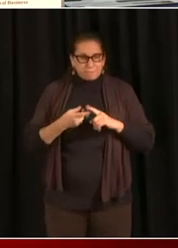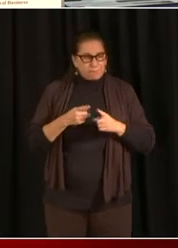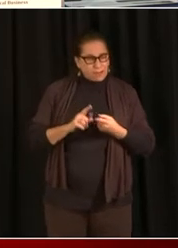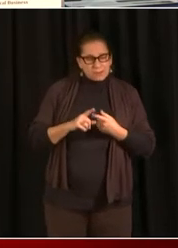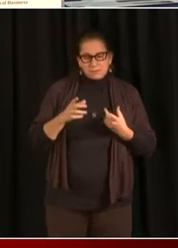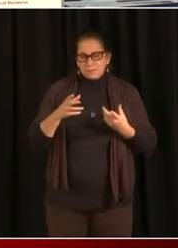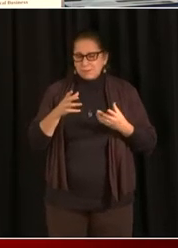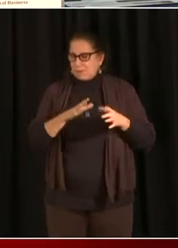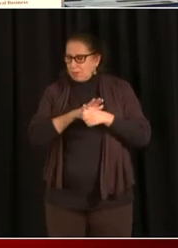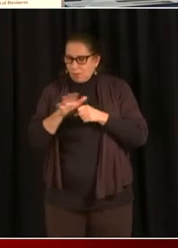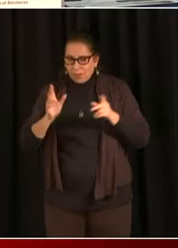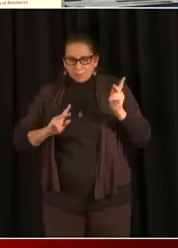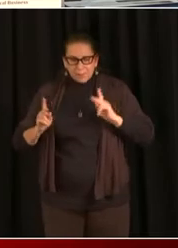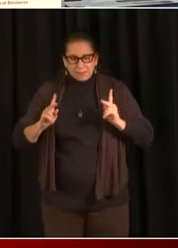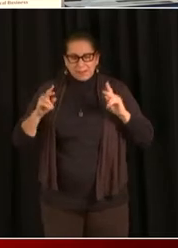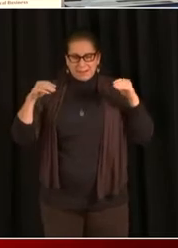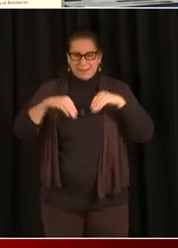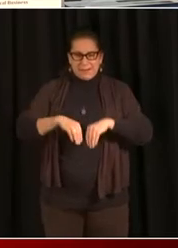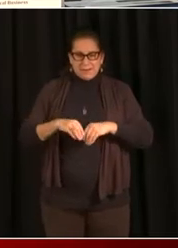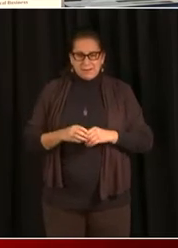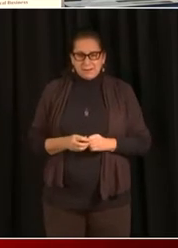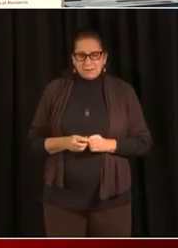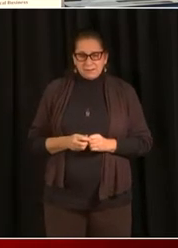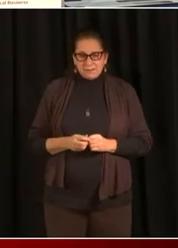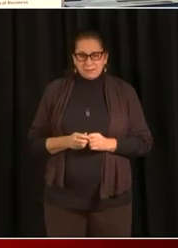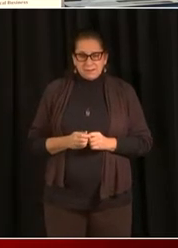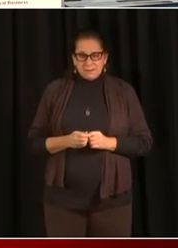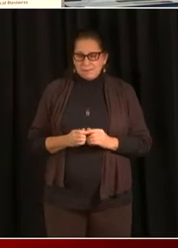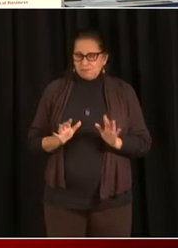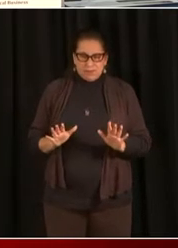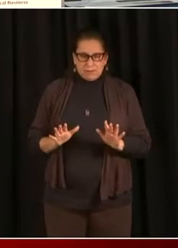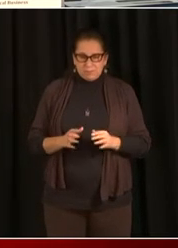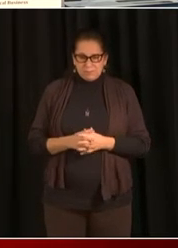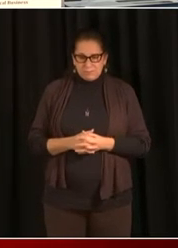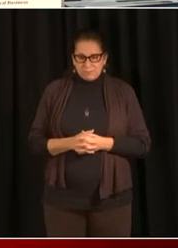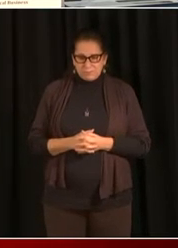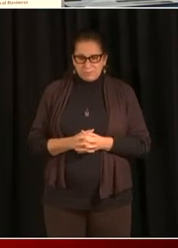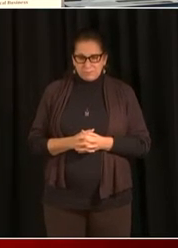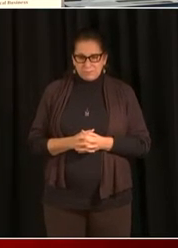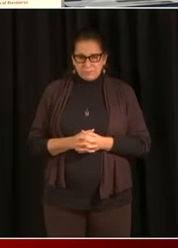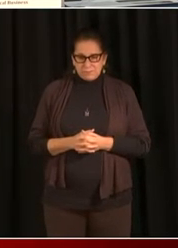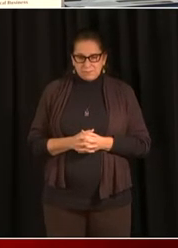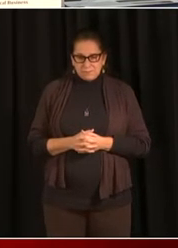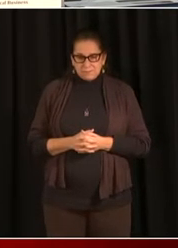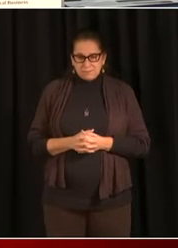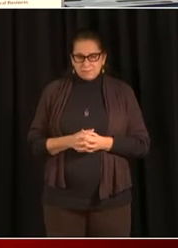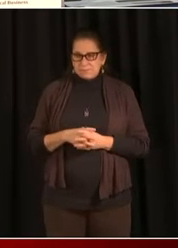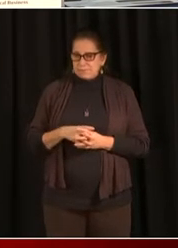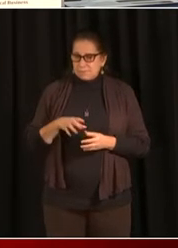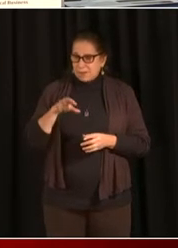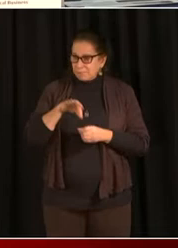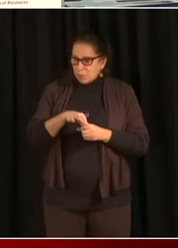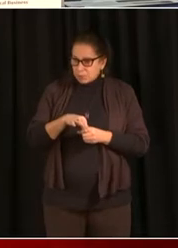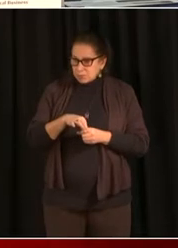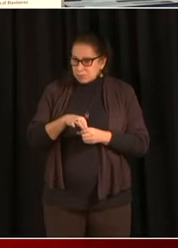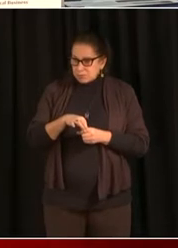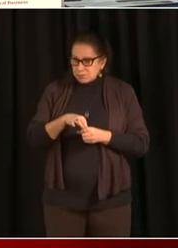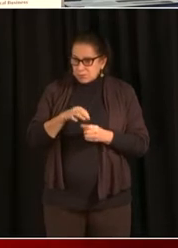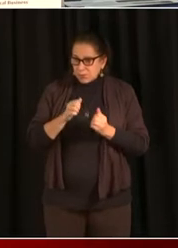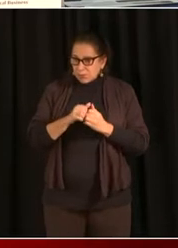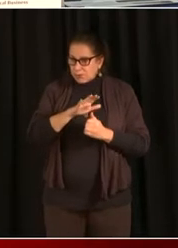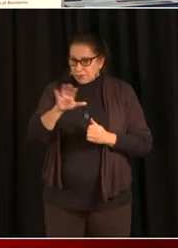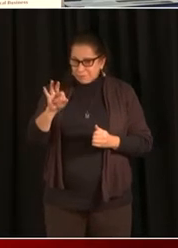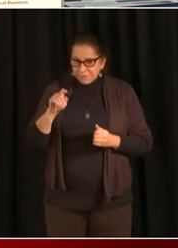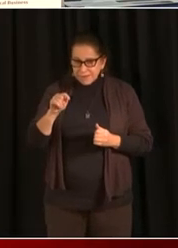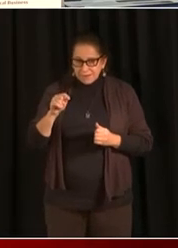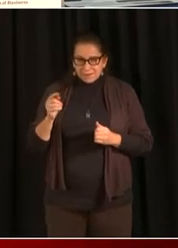need our support more than ever. They need more than the thumbs up. They need us to vote with our feet, and then we need to encourage